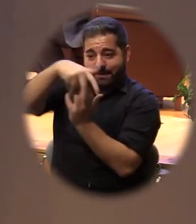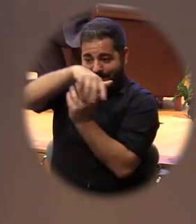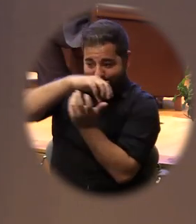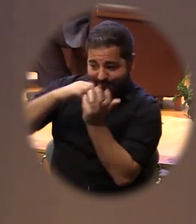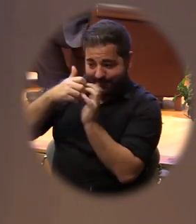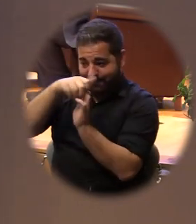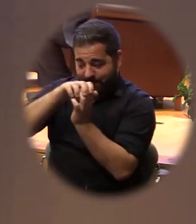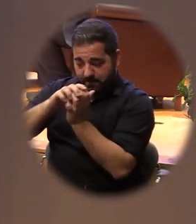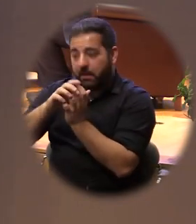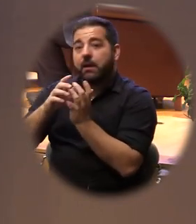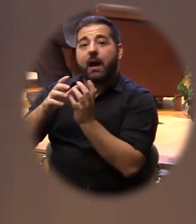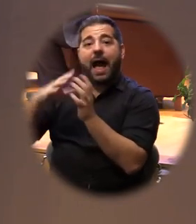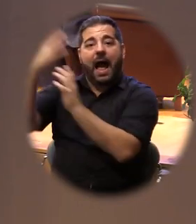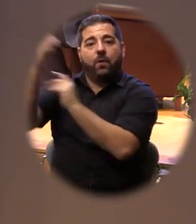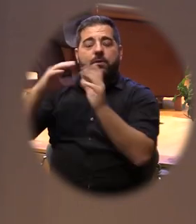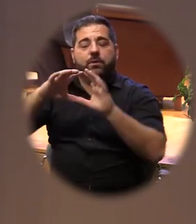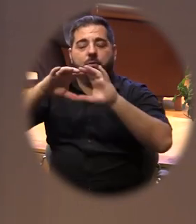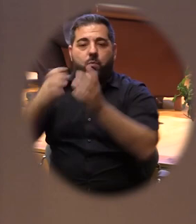the organism and in the world.